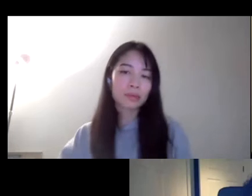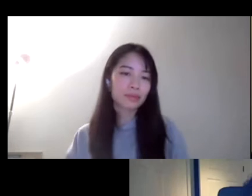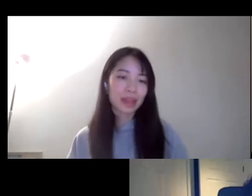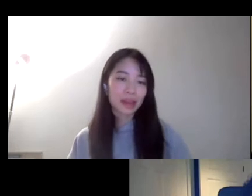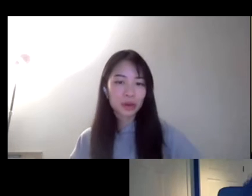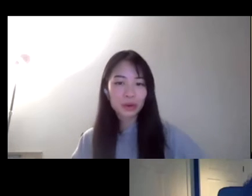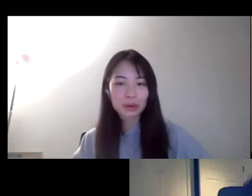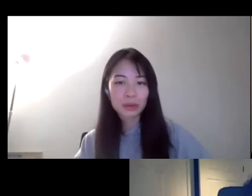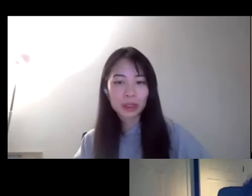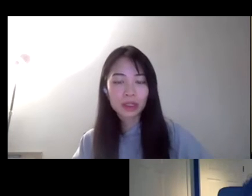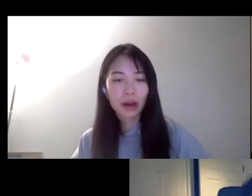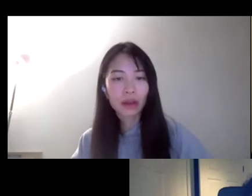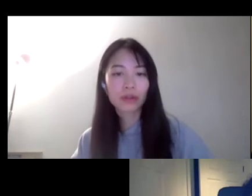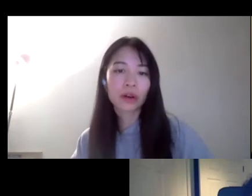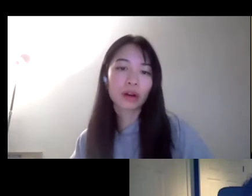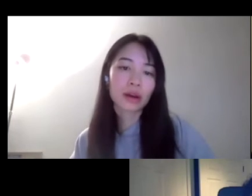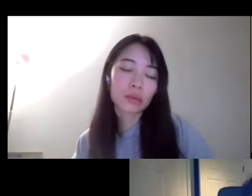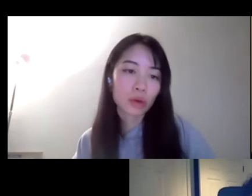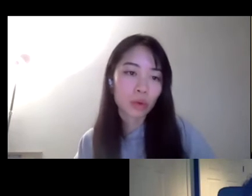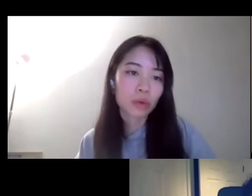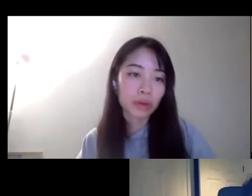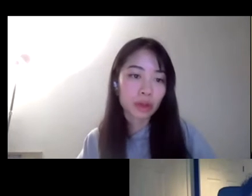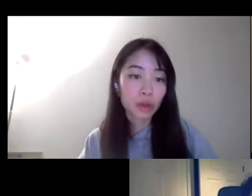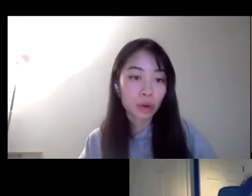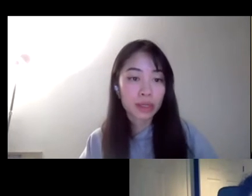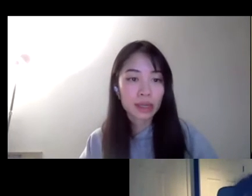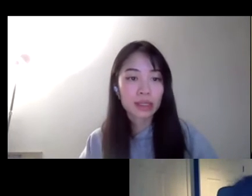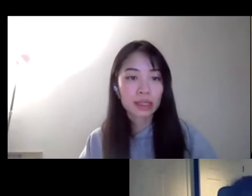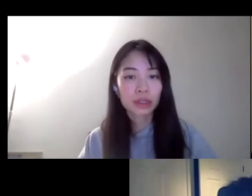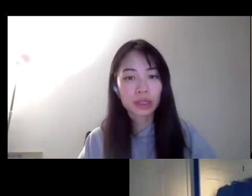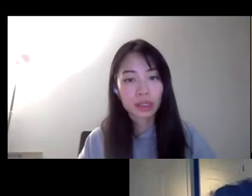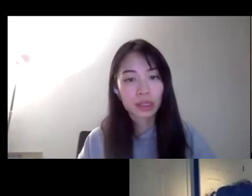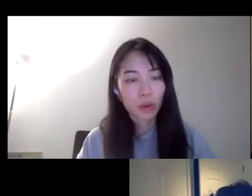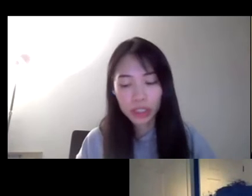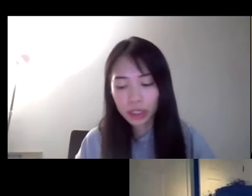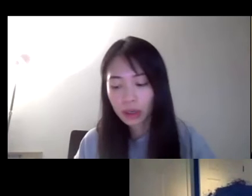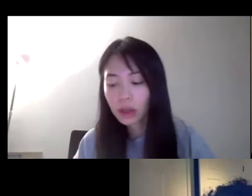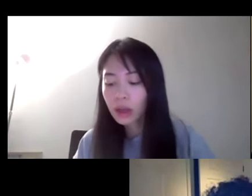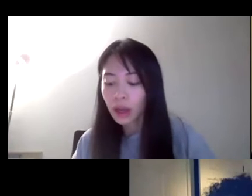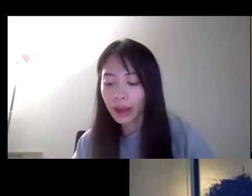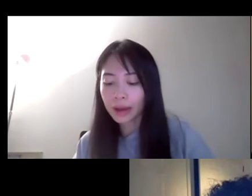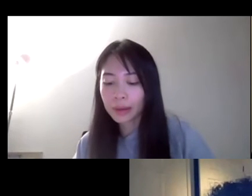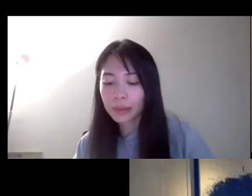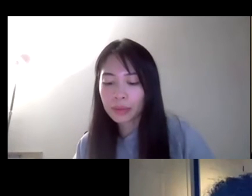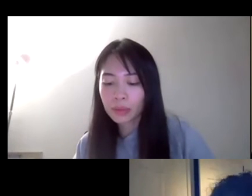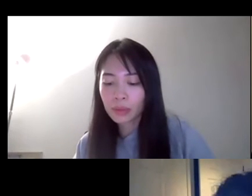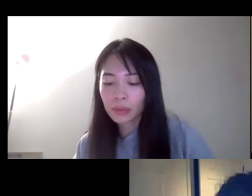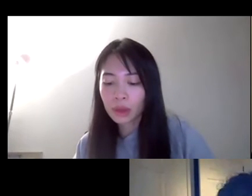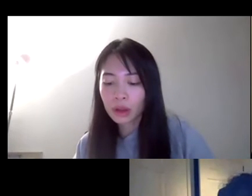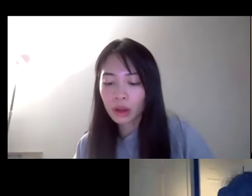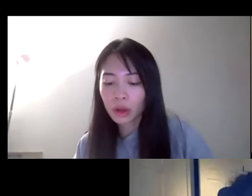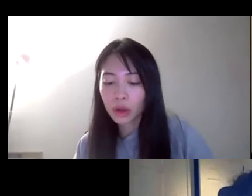Yeah, thank you so much, Scott, for weaving your insights and interest into the question.